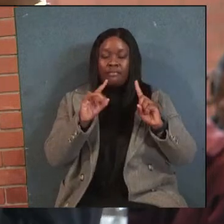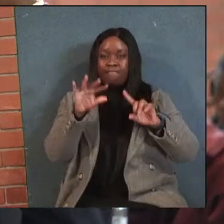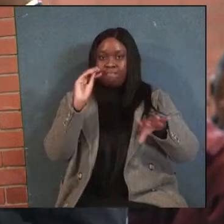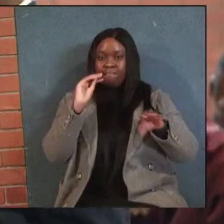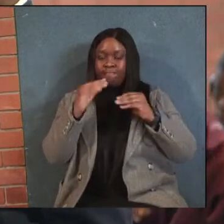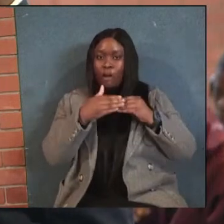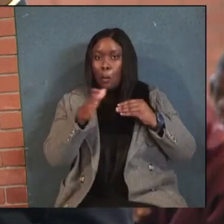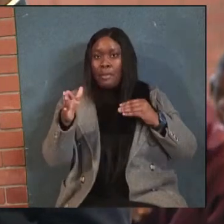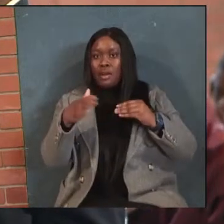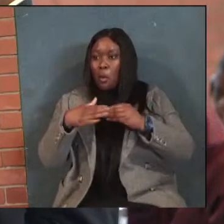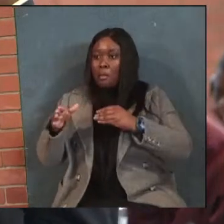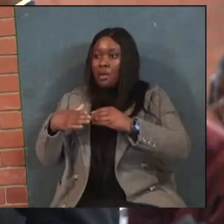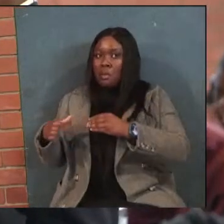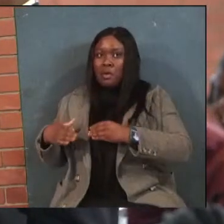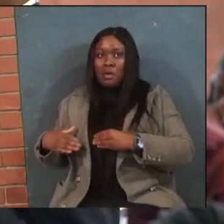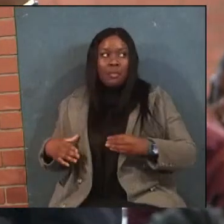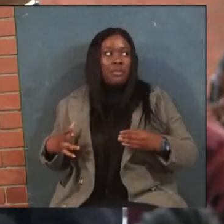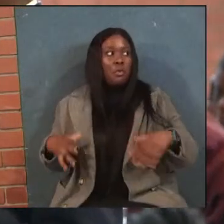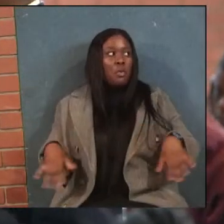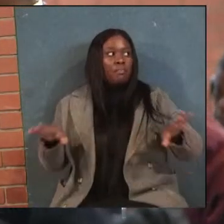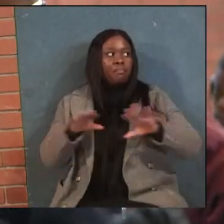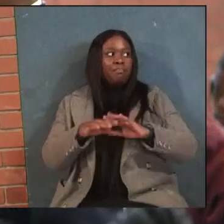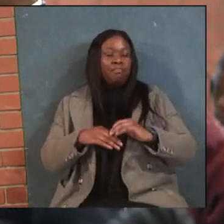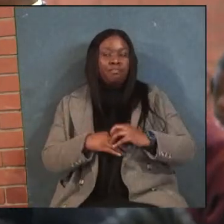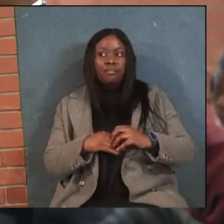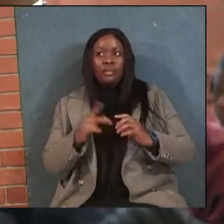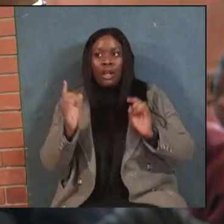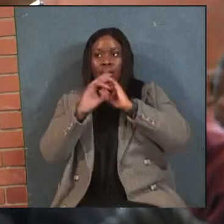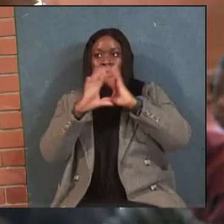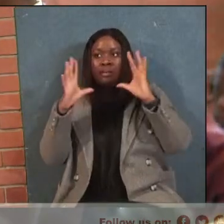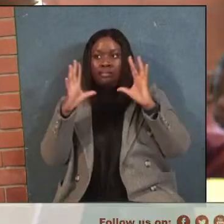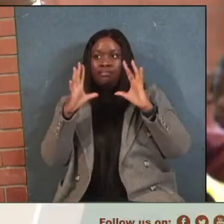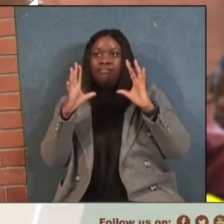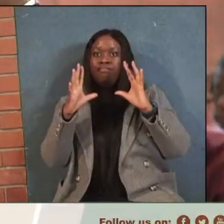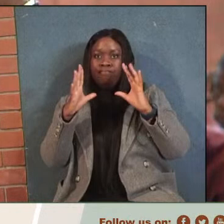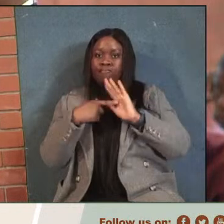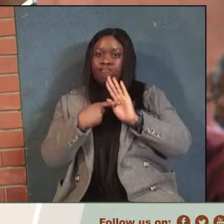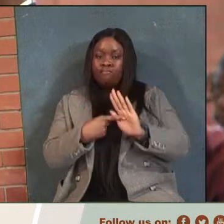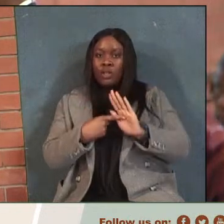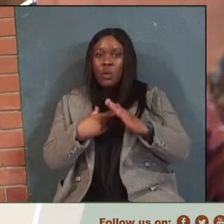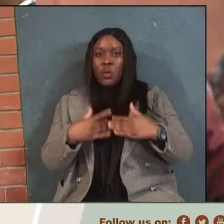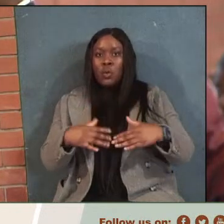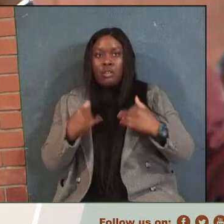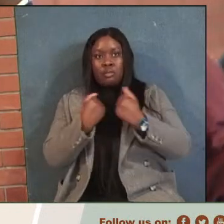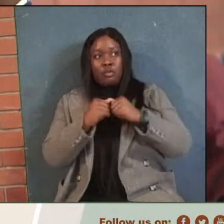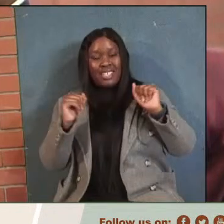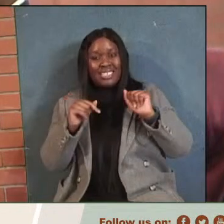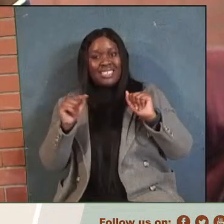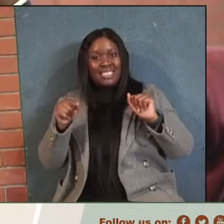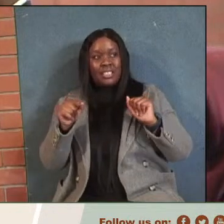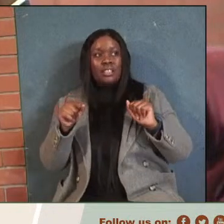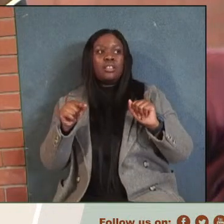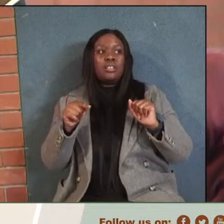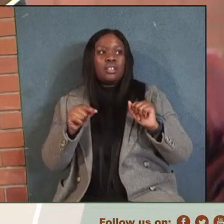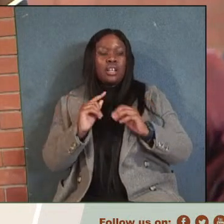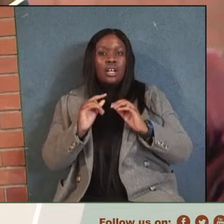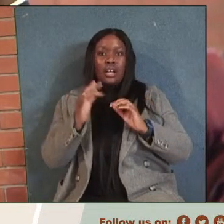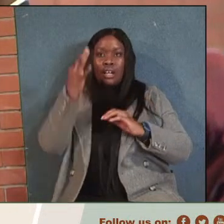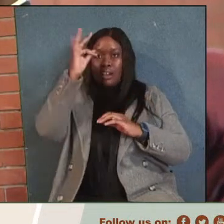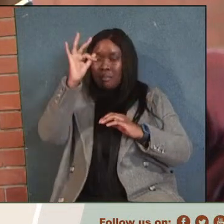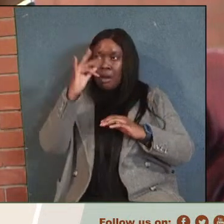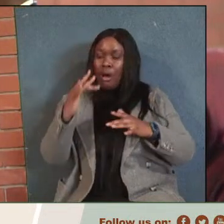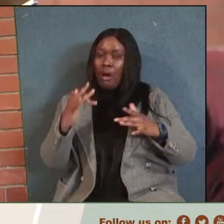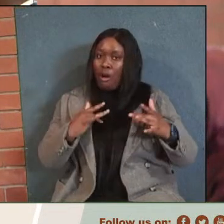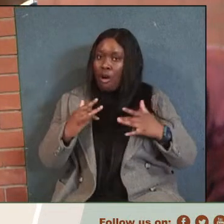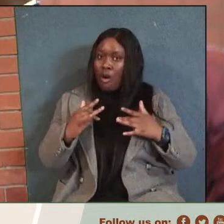open to all. This is a clear indication that the democratic LED government is concerned and